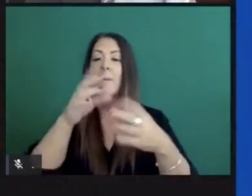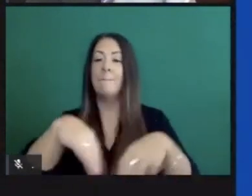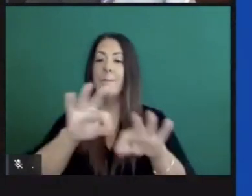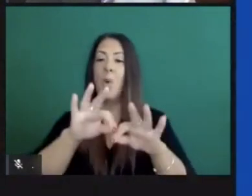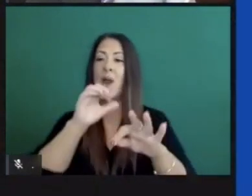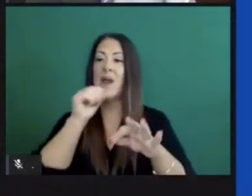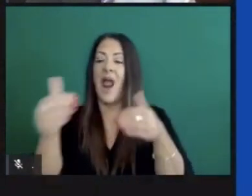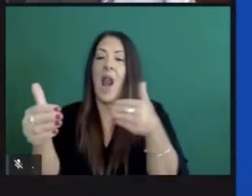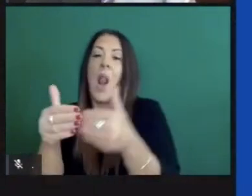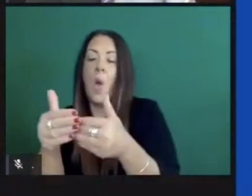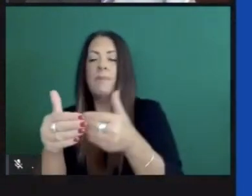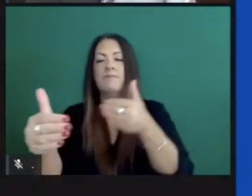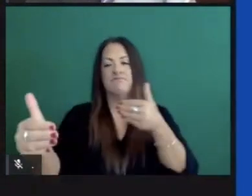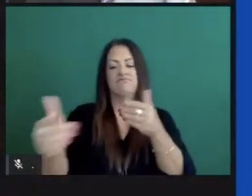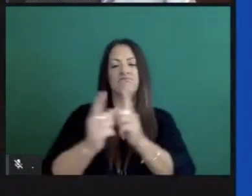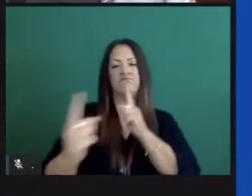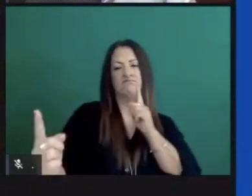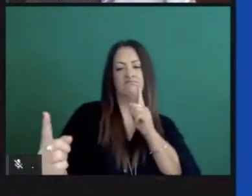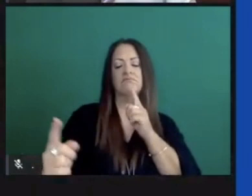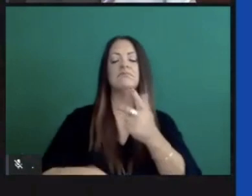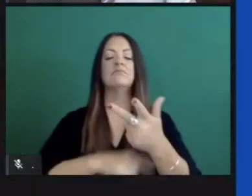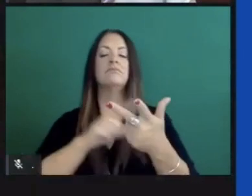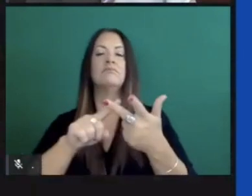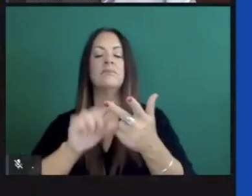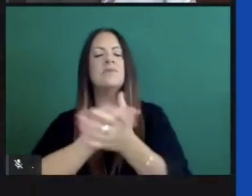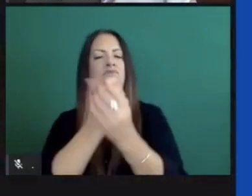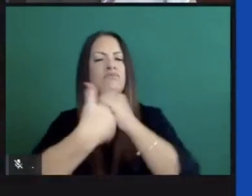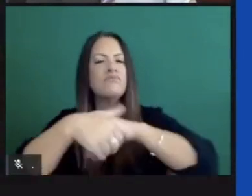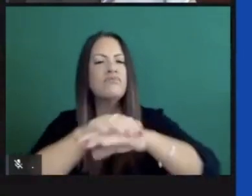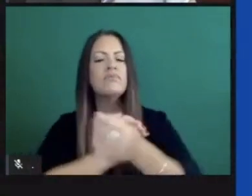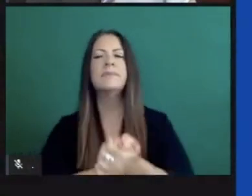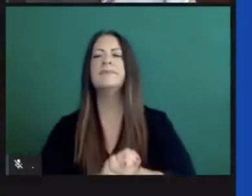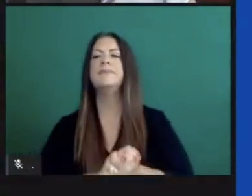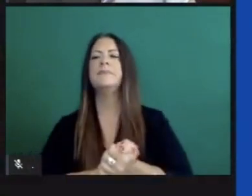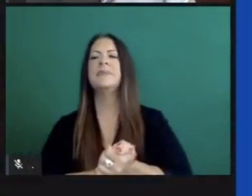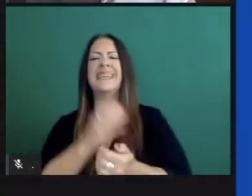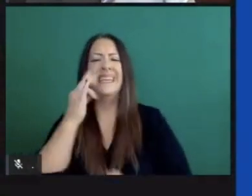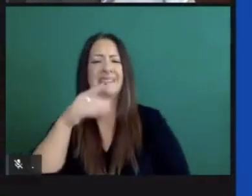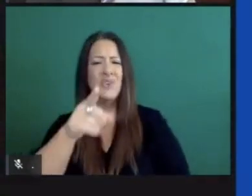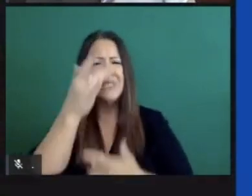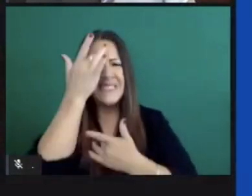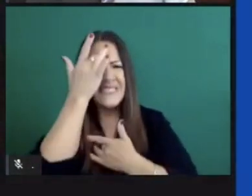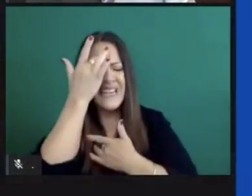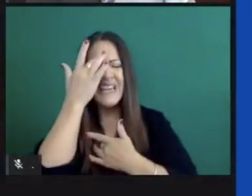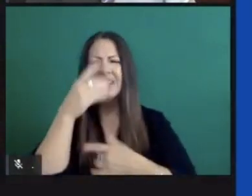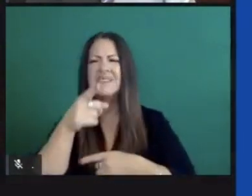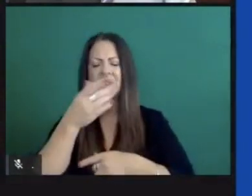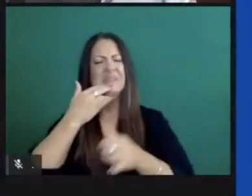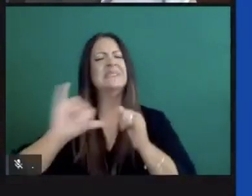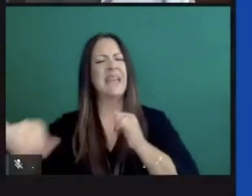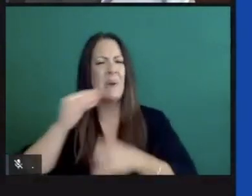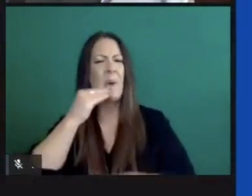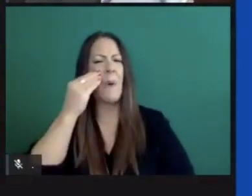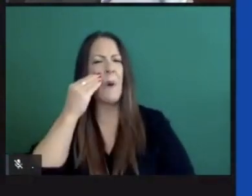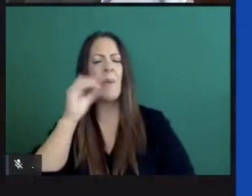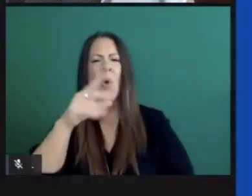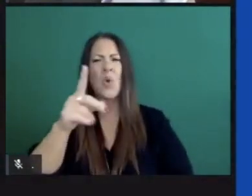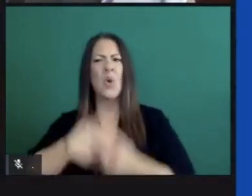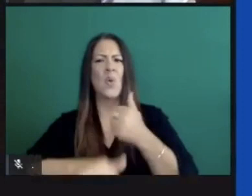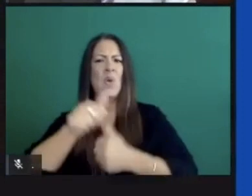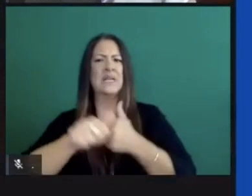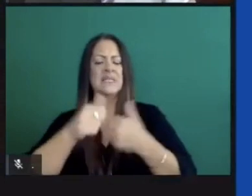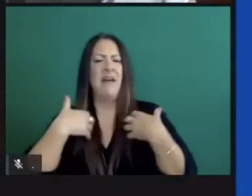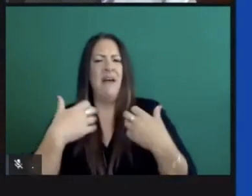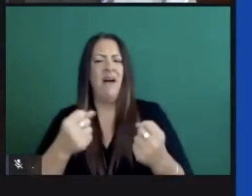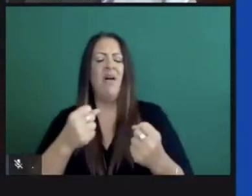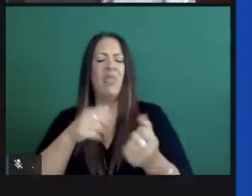distancing and good hand hygiene, and staying home if you're sick or if you're at a higher risk of severe illness. But what's new in